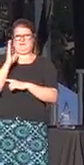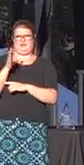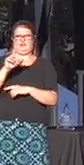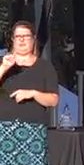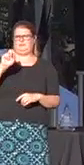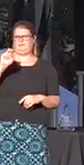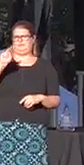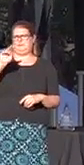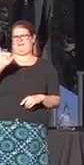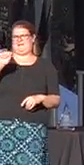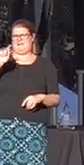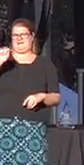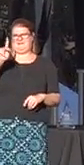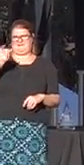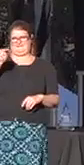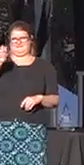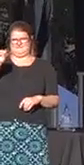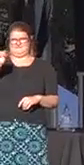Tony Atkins.